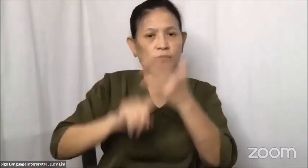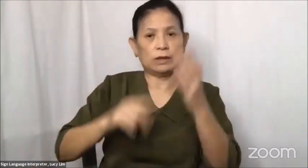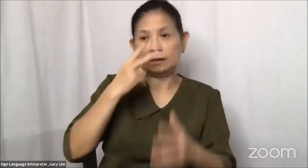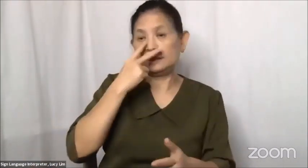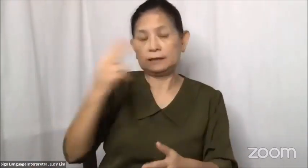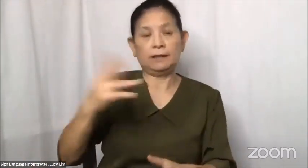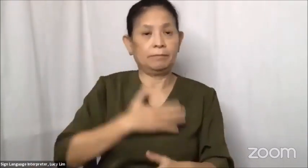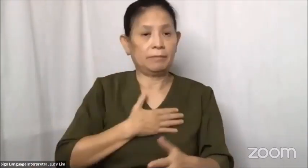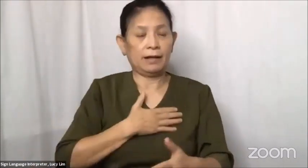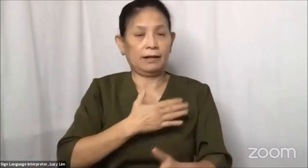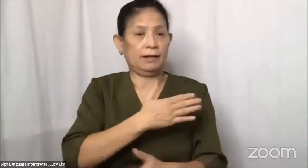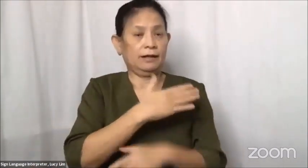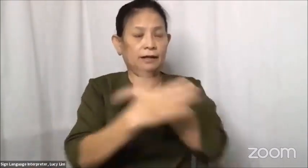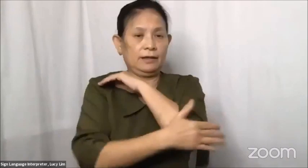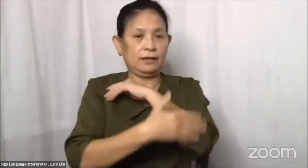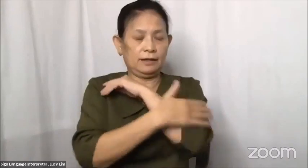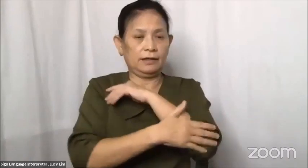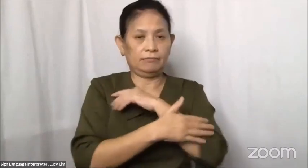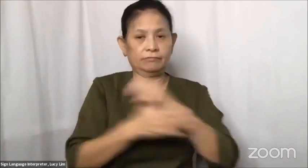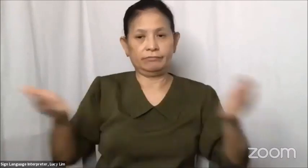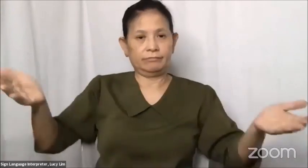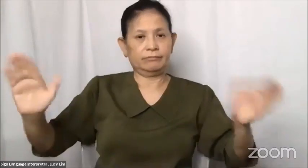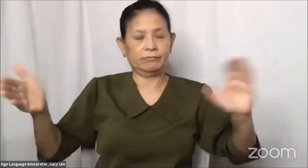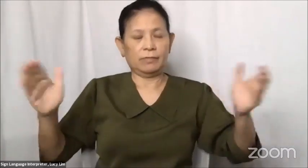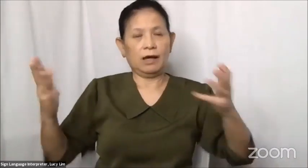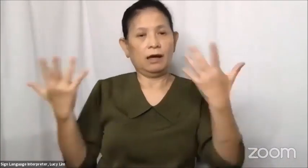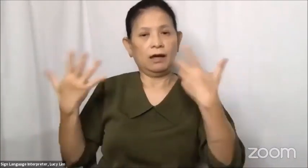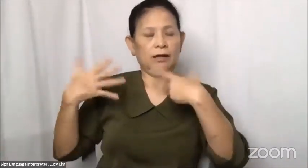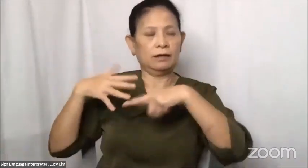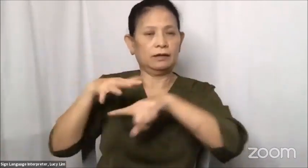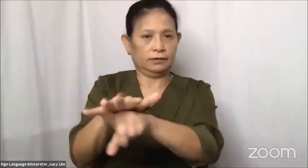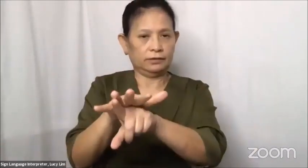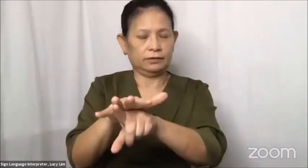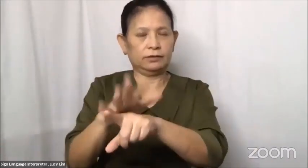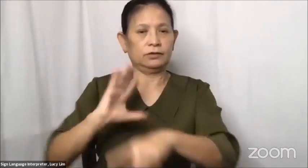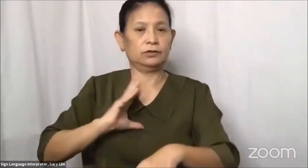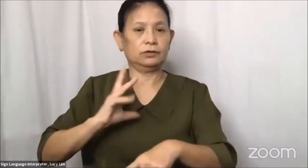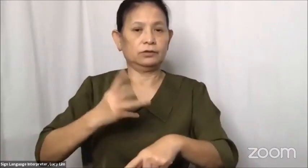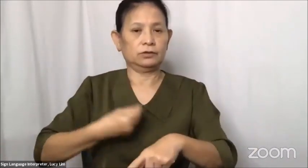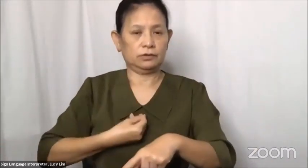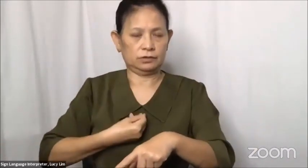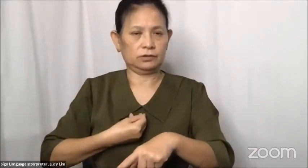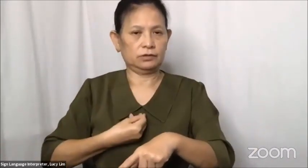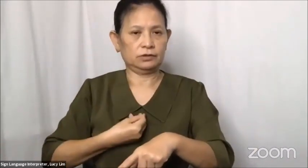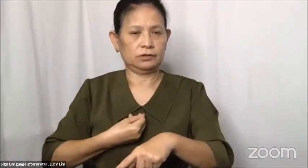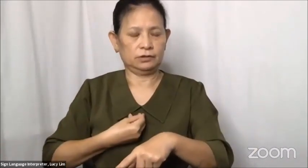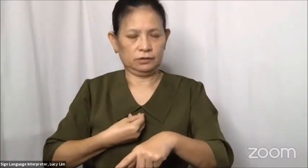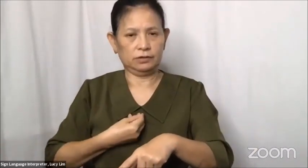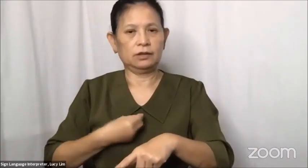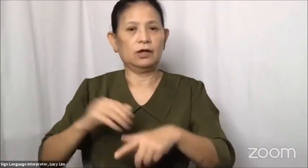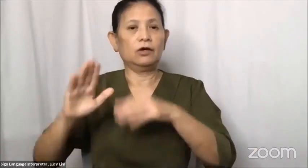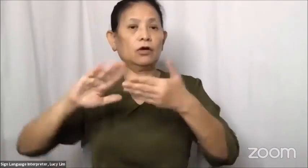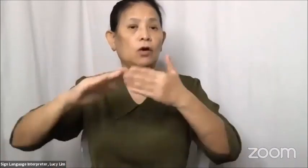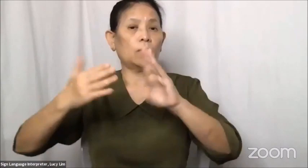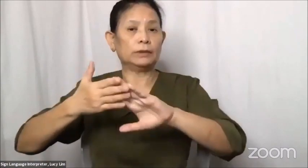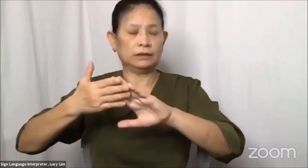country, a much better integration of the transgender community with the others. And